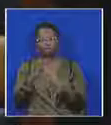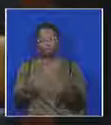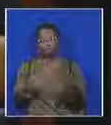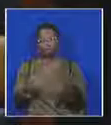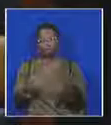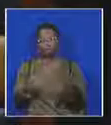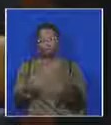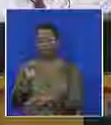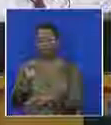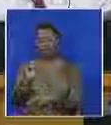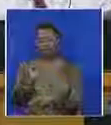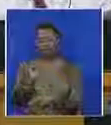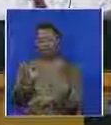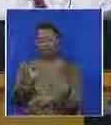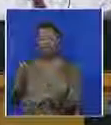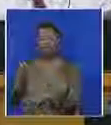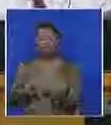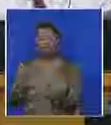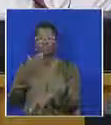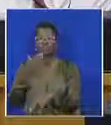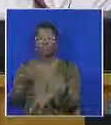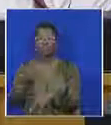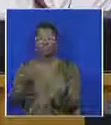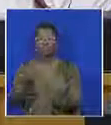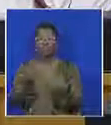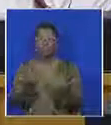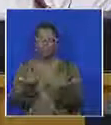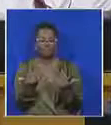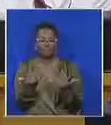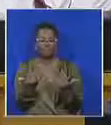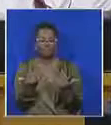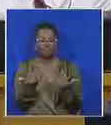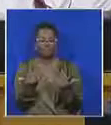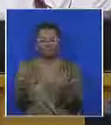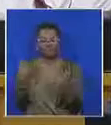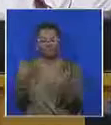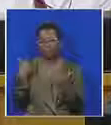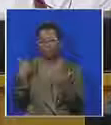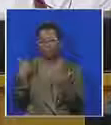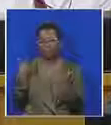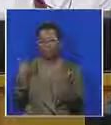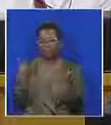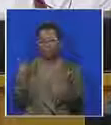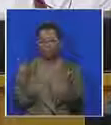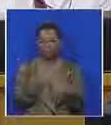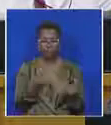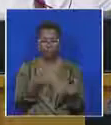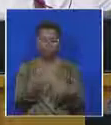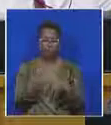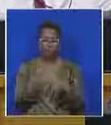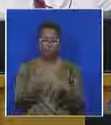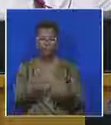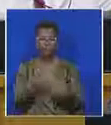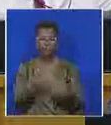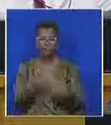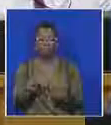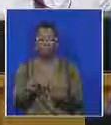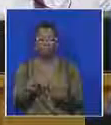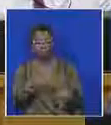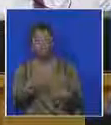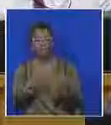Mwangu. Madam Speaker, there have been several rulings made in this House, including once by you when you were the Deputy Speaker